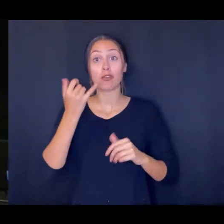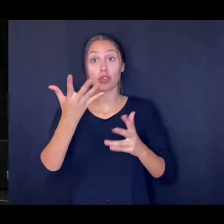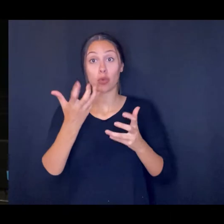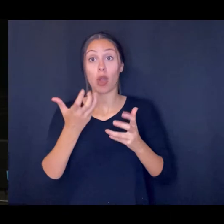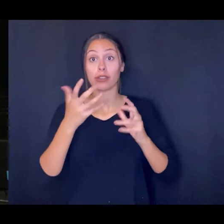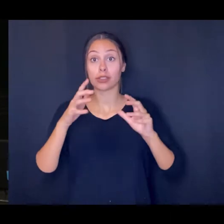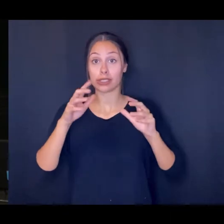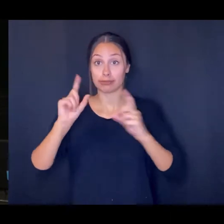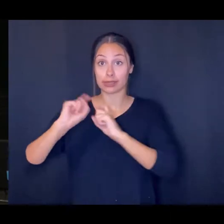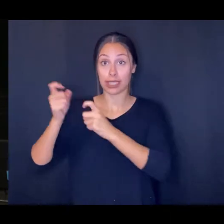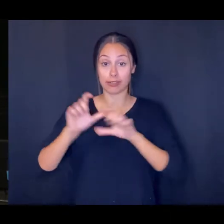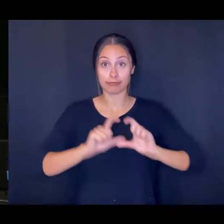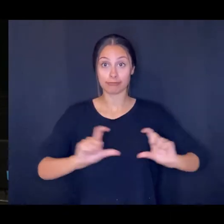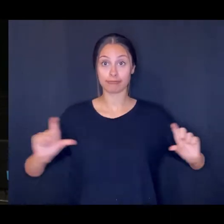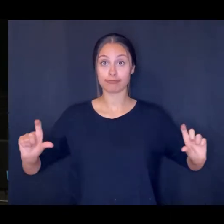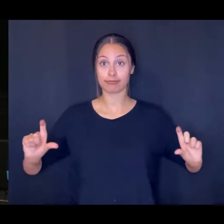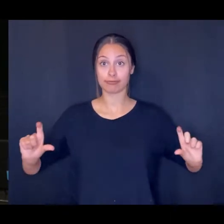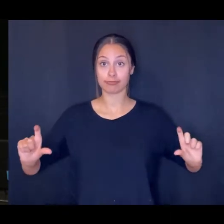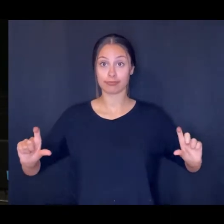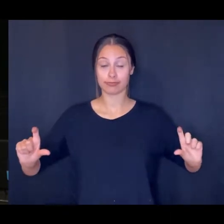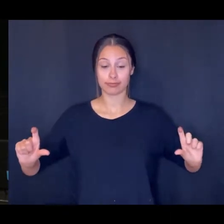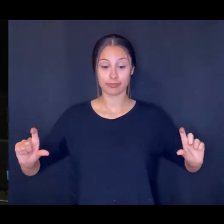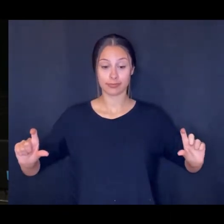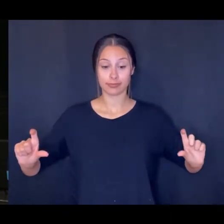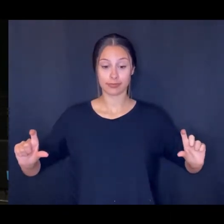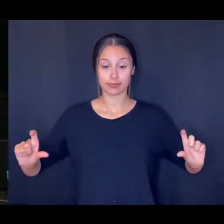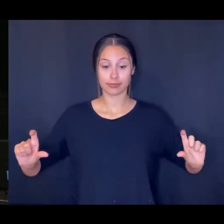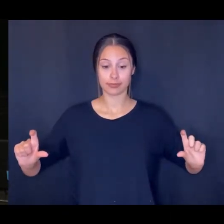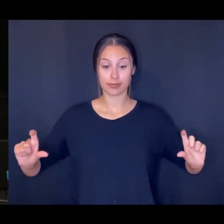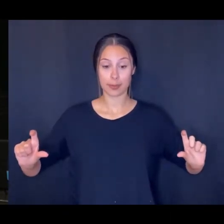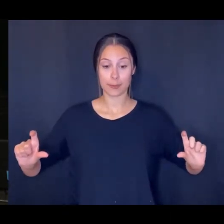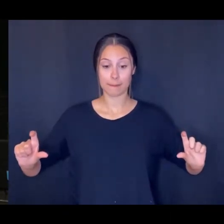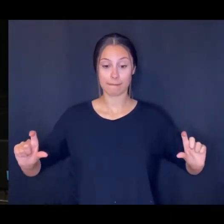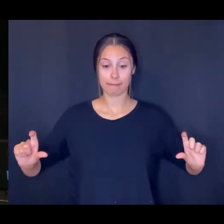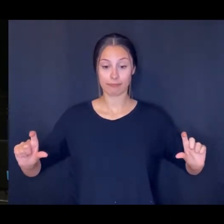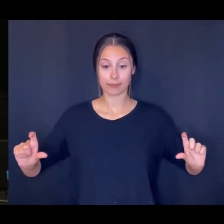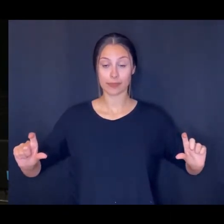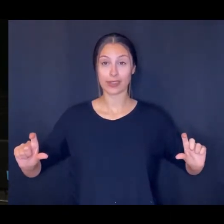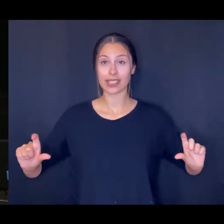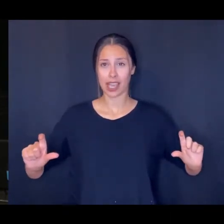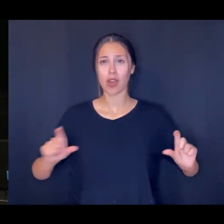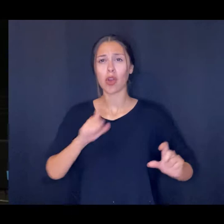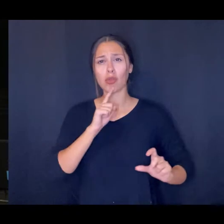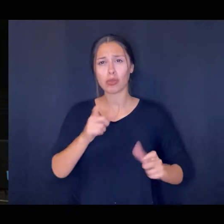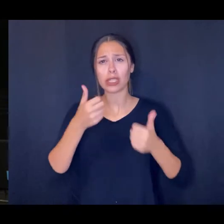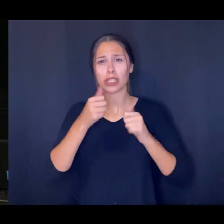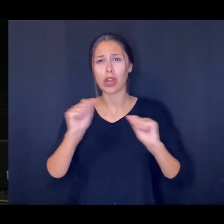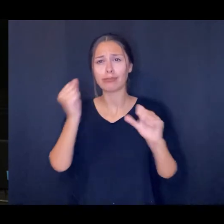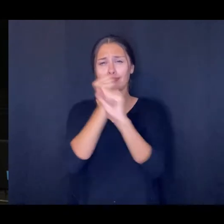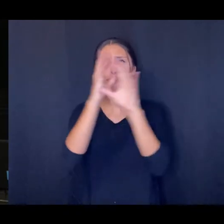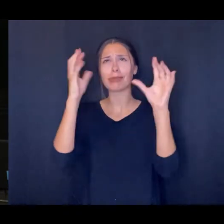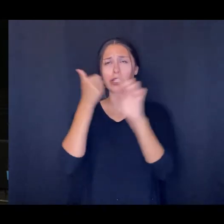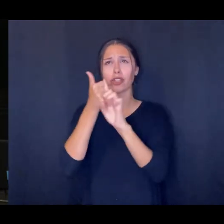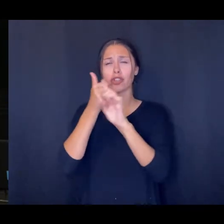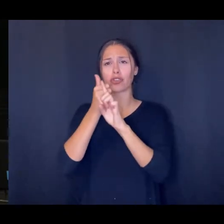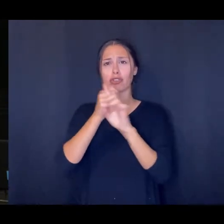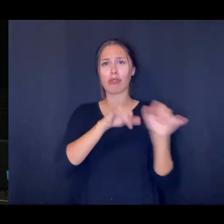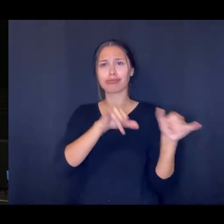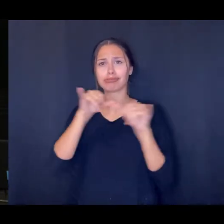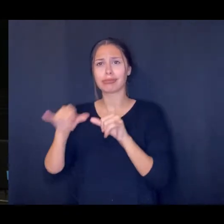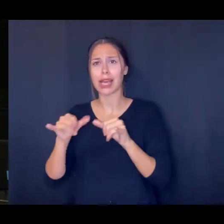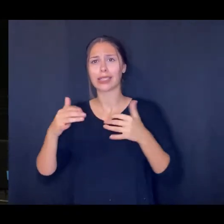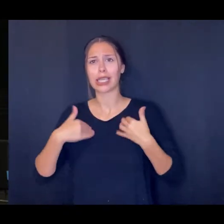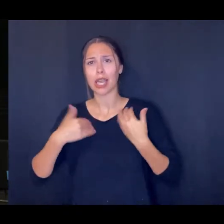to 52525. That's GIVE to 52525 and put yourself in the place of that little boy, seeing the need